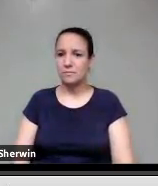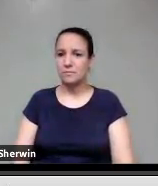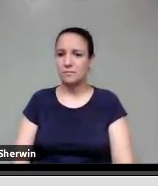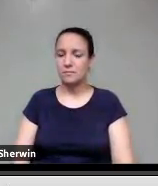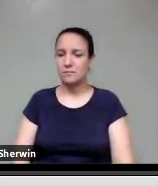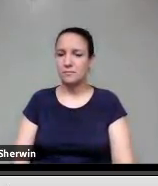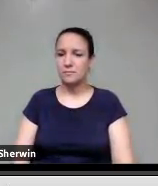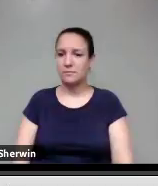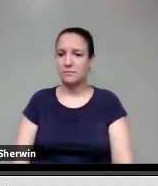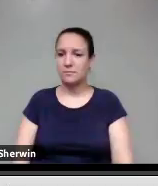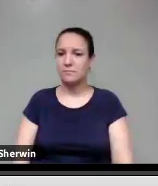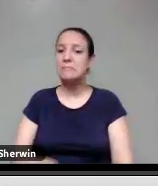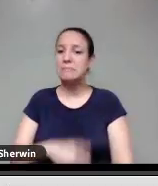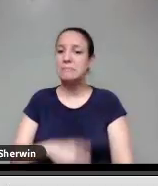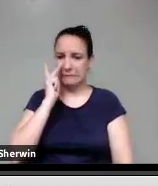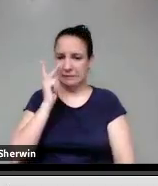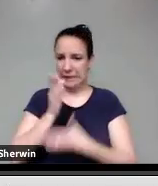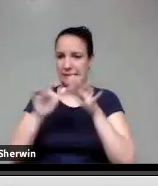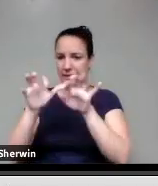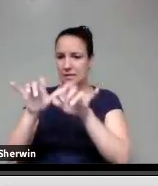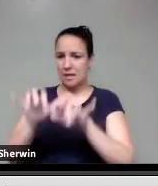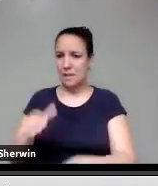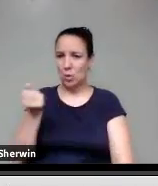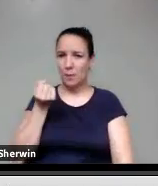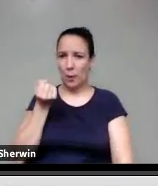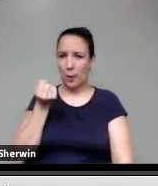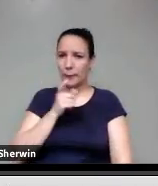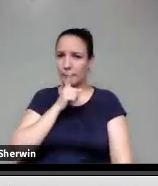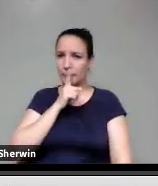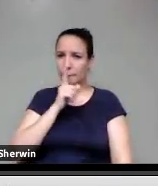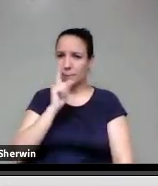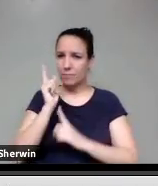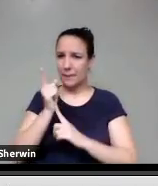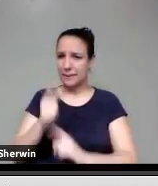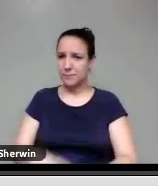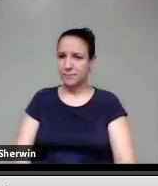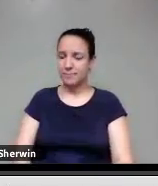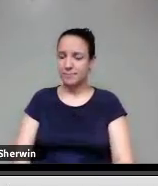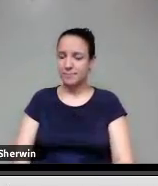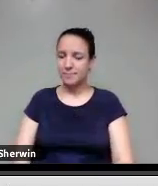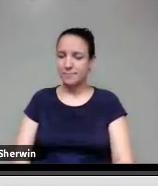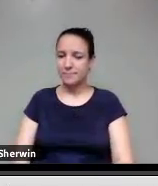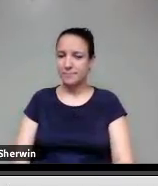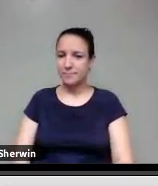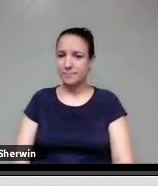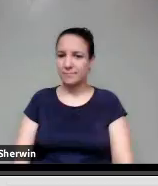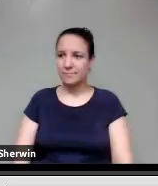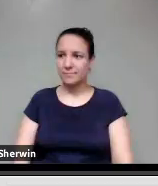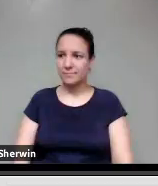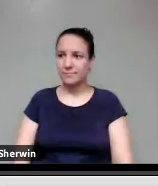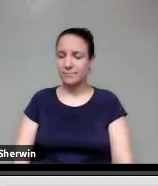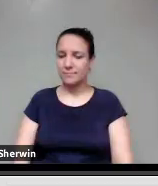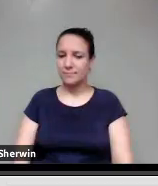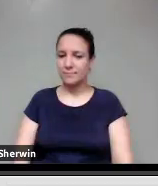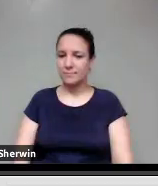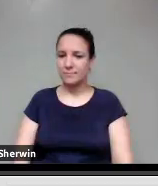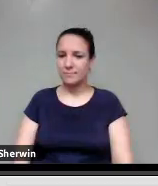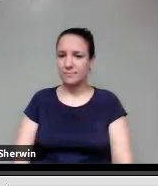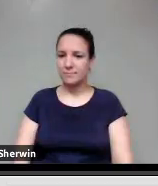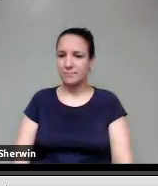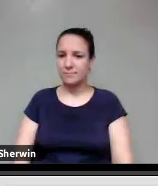And again, I see people typing, so I'm going to hold off here for a moment while you all give that some thought and just type in a way that you think you